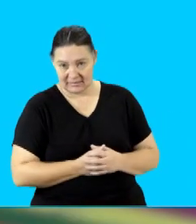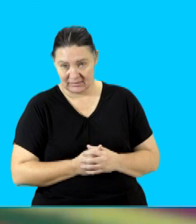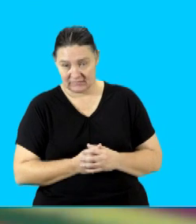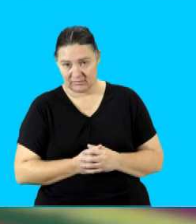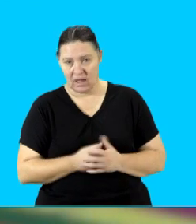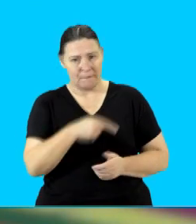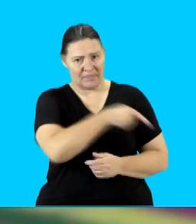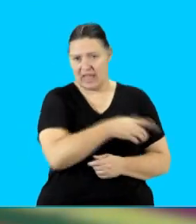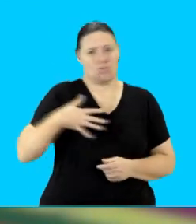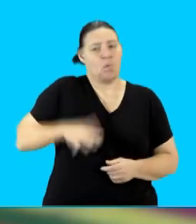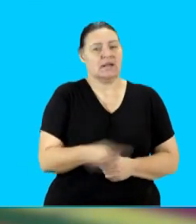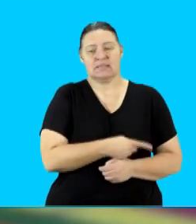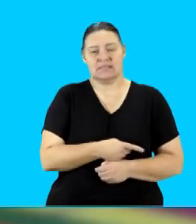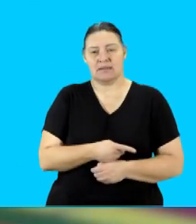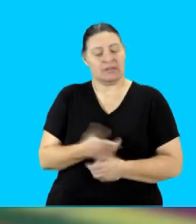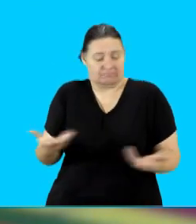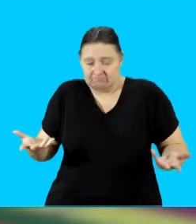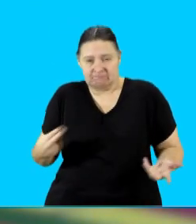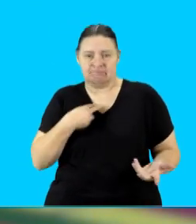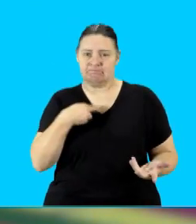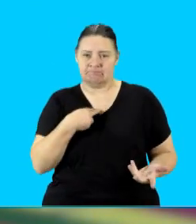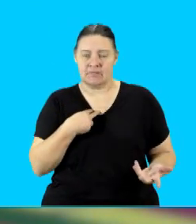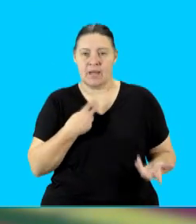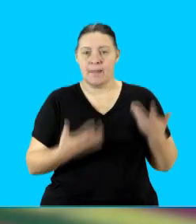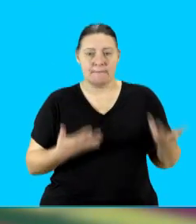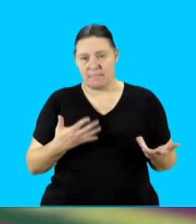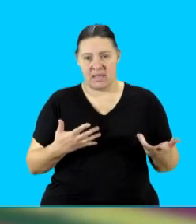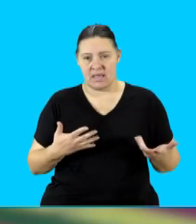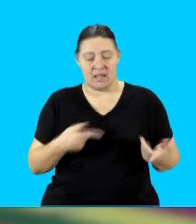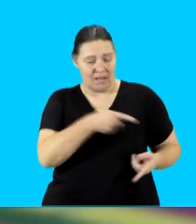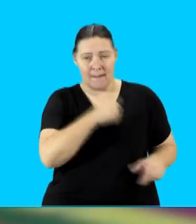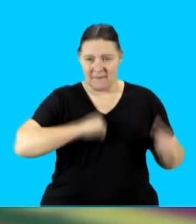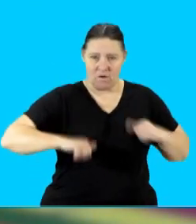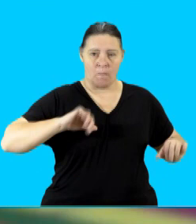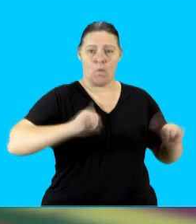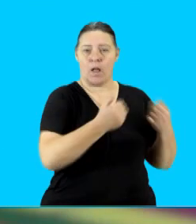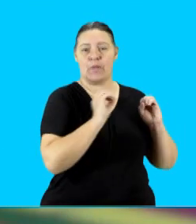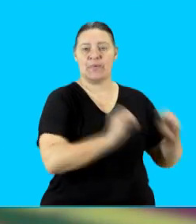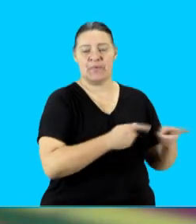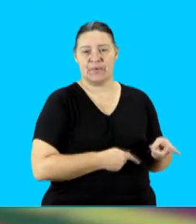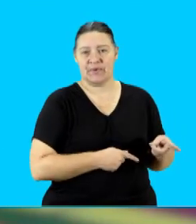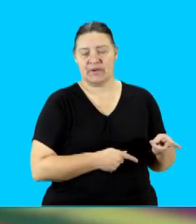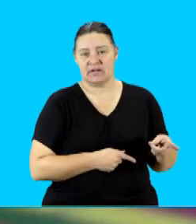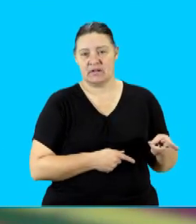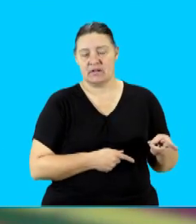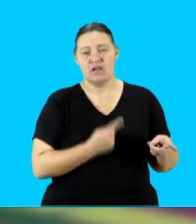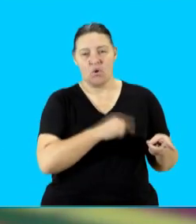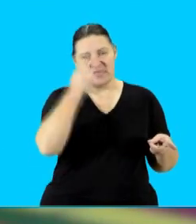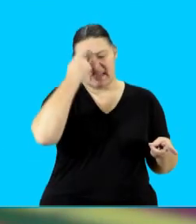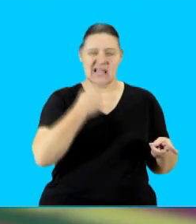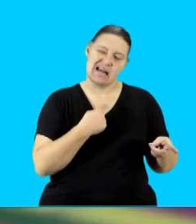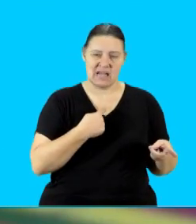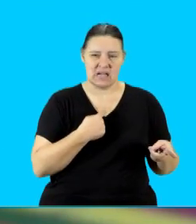another business against their will. Maybe business number B is no longer performing well.